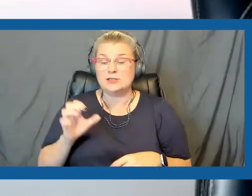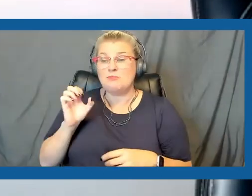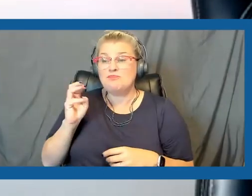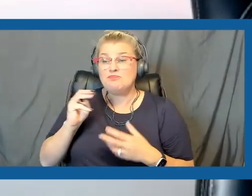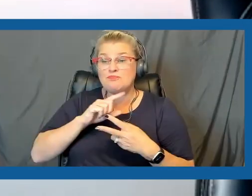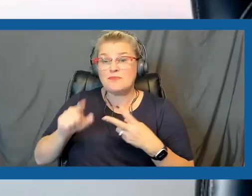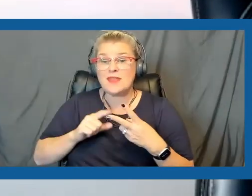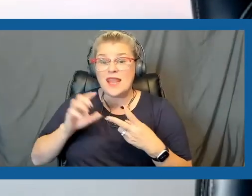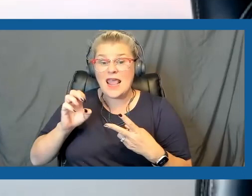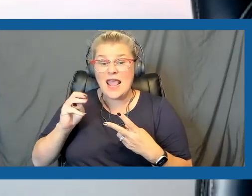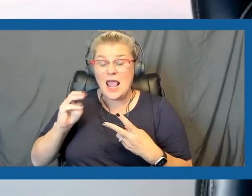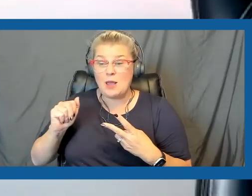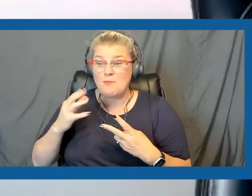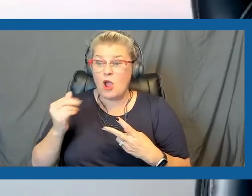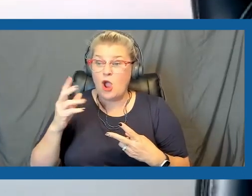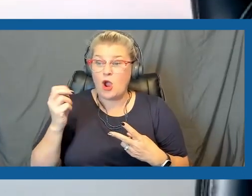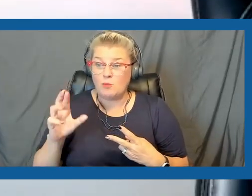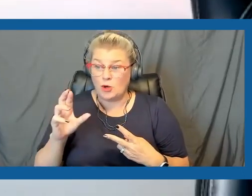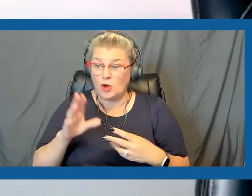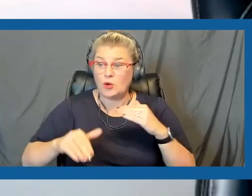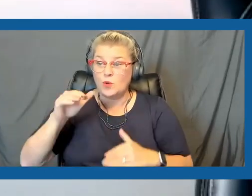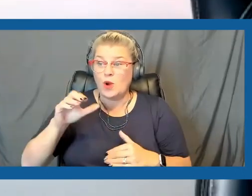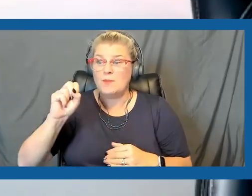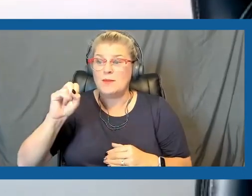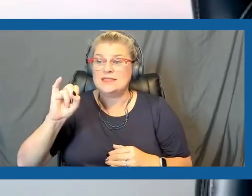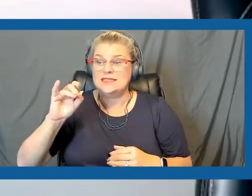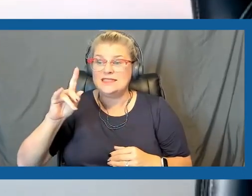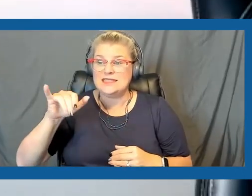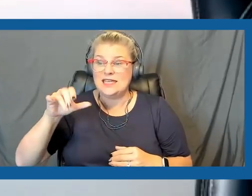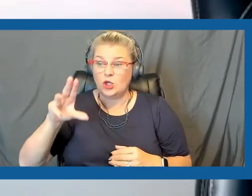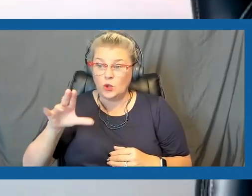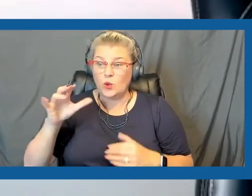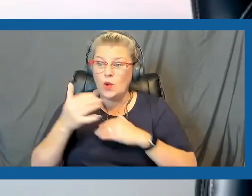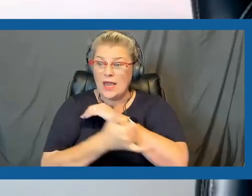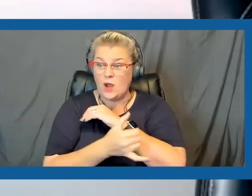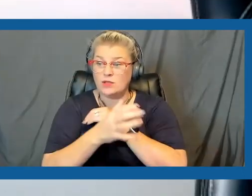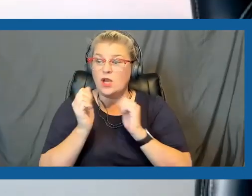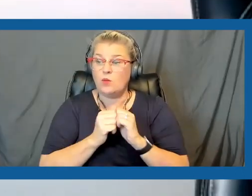Harper grew up in Siskiyou County with the Karuk and